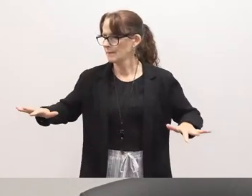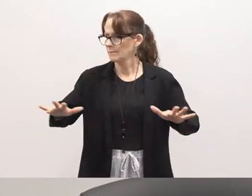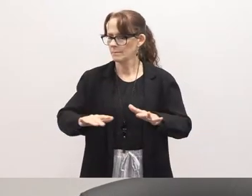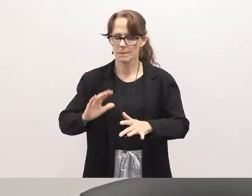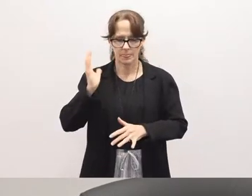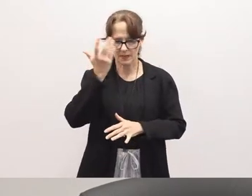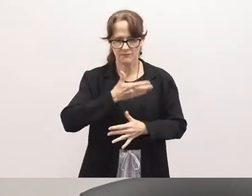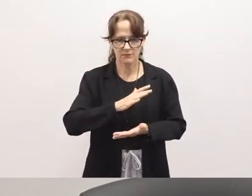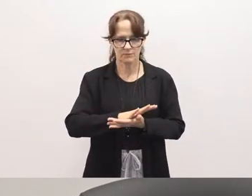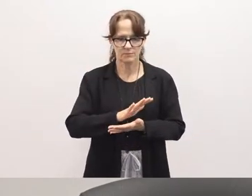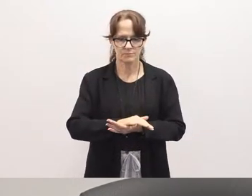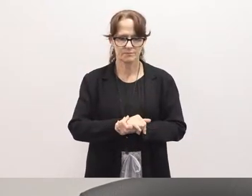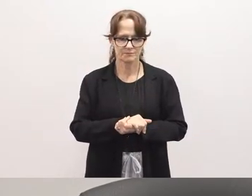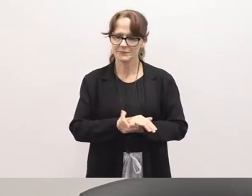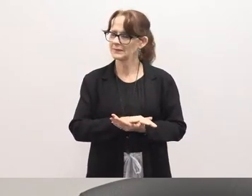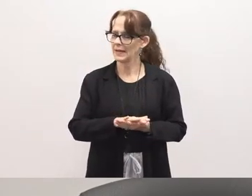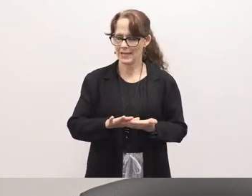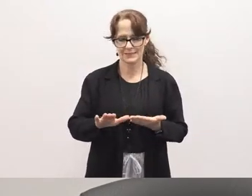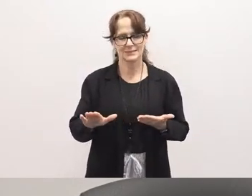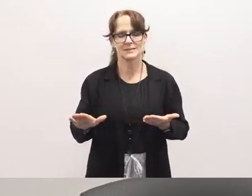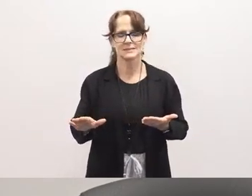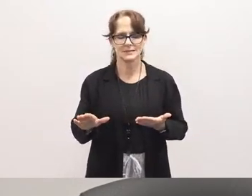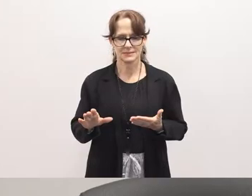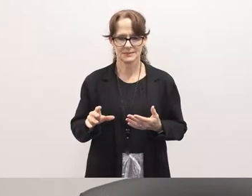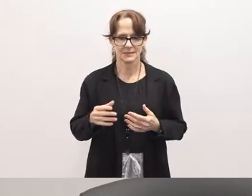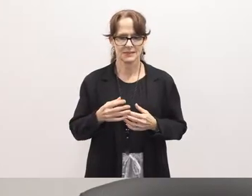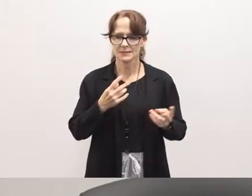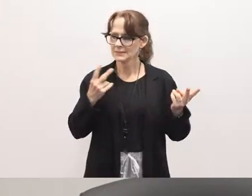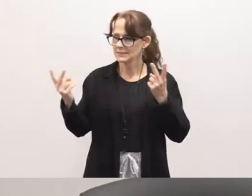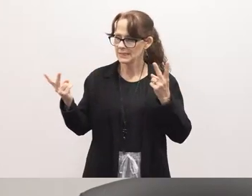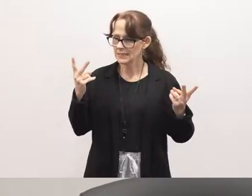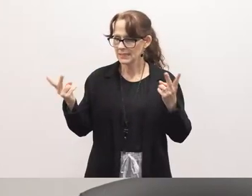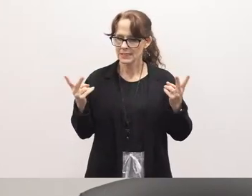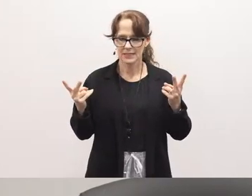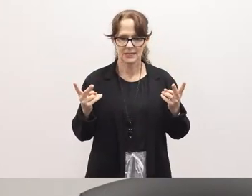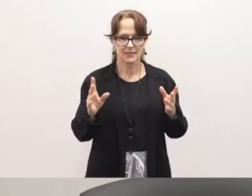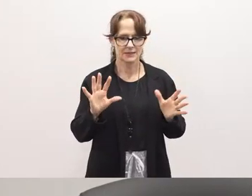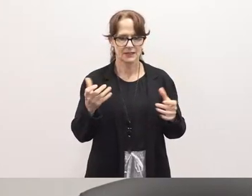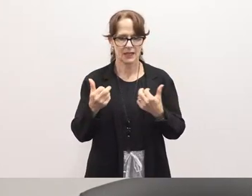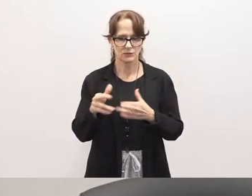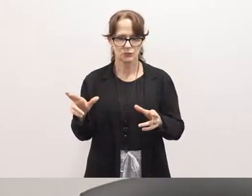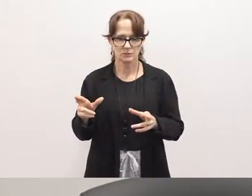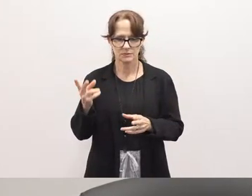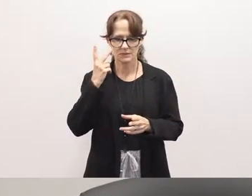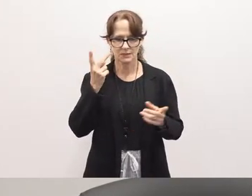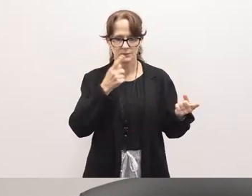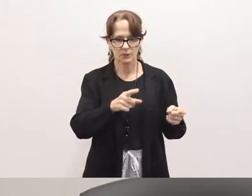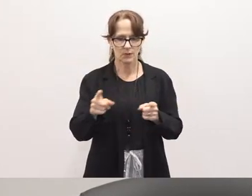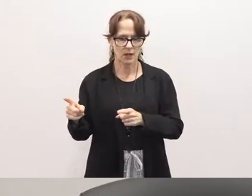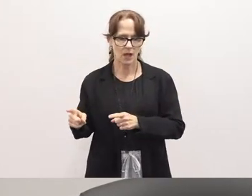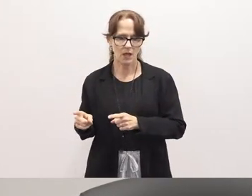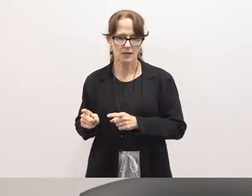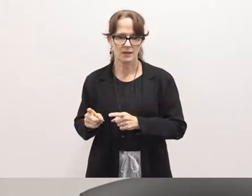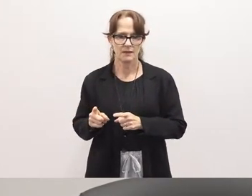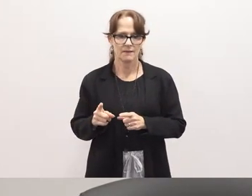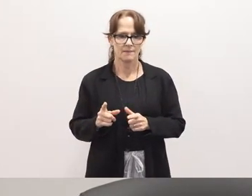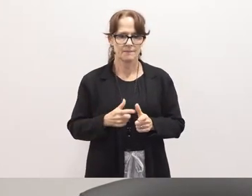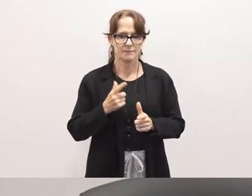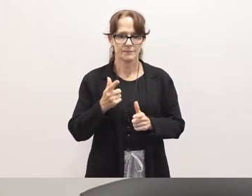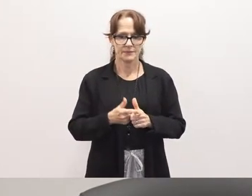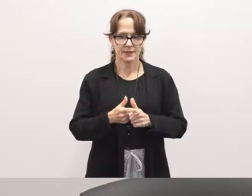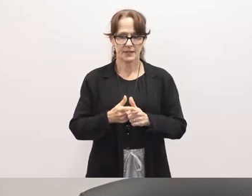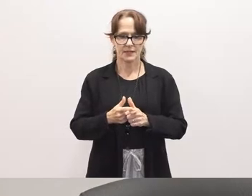So very nice to go in and out of the classrooms at Keller and see what's going on over there. And then we went